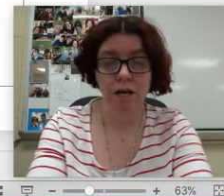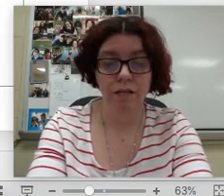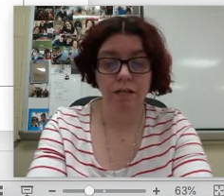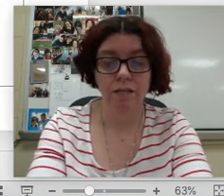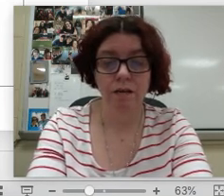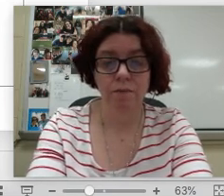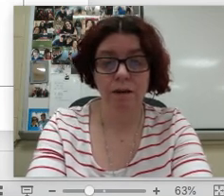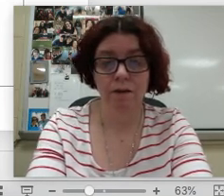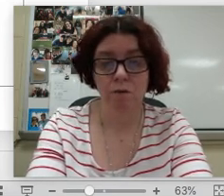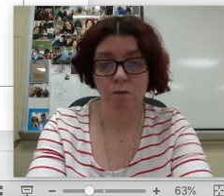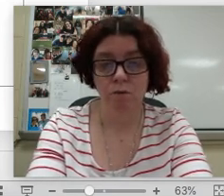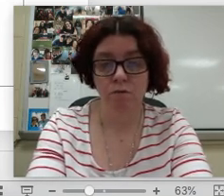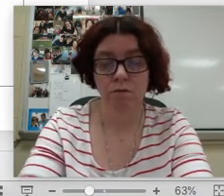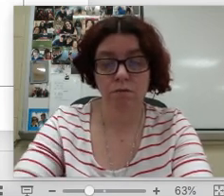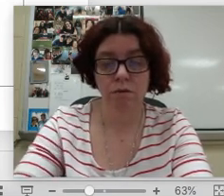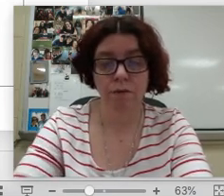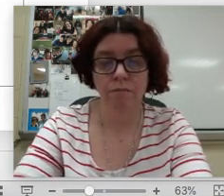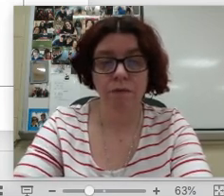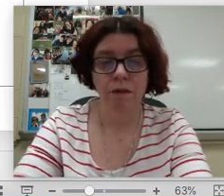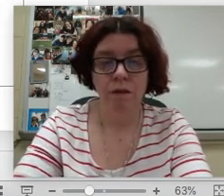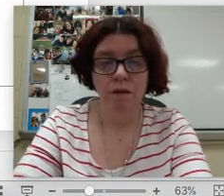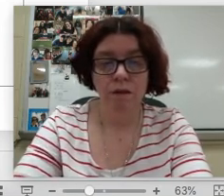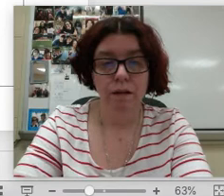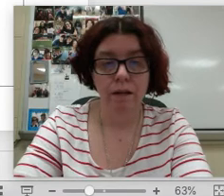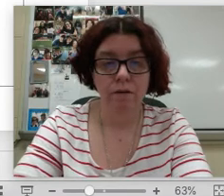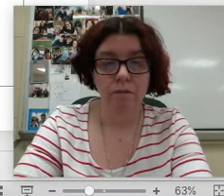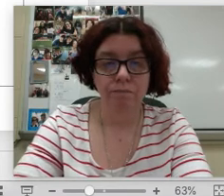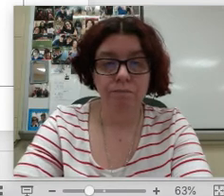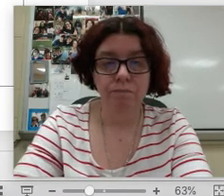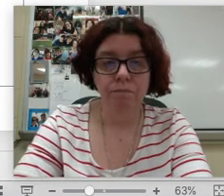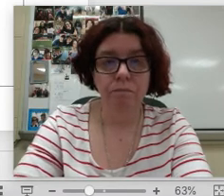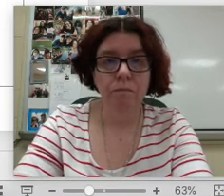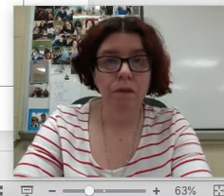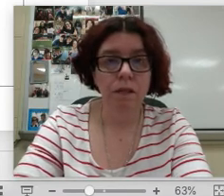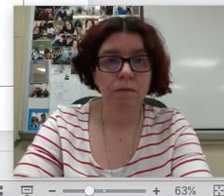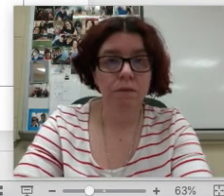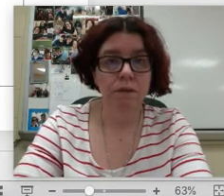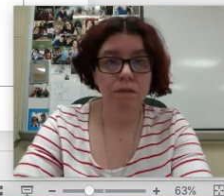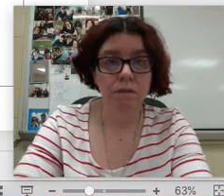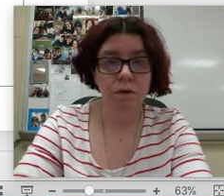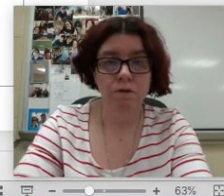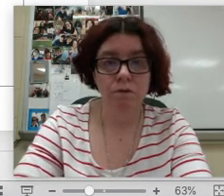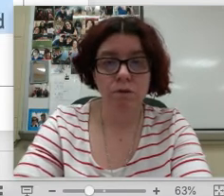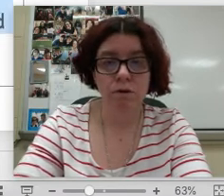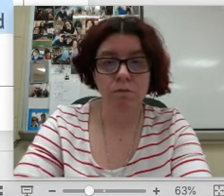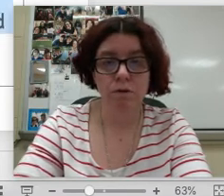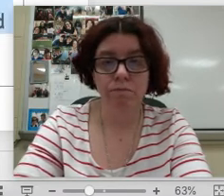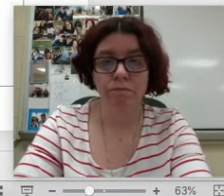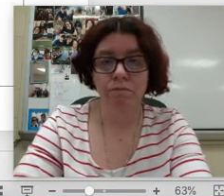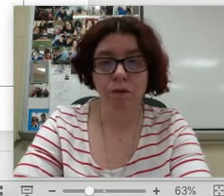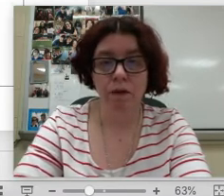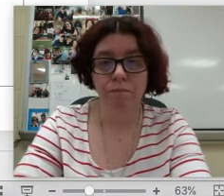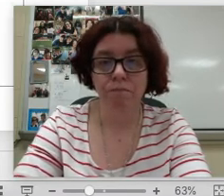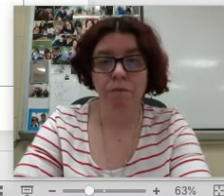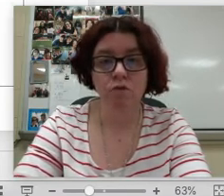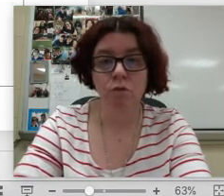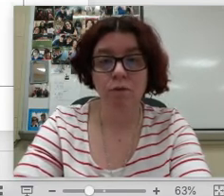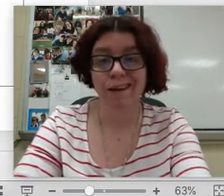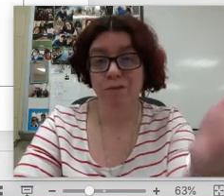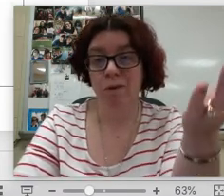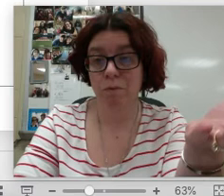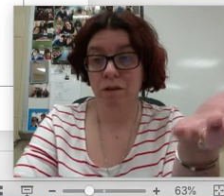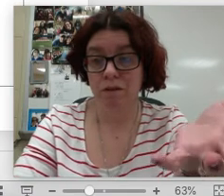HDT, I can type, and hold. Okay. Now, let me make this smaller so it'll go on one. Okay.